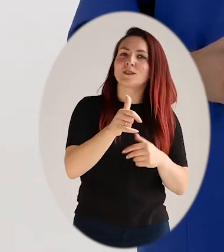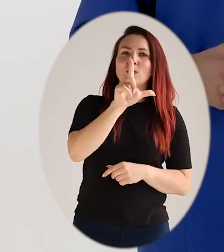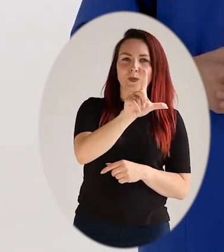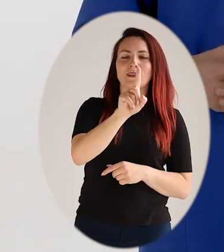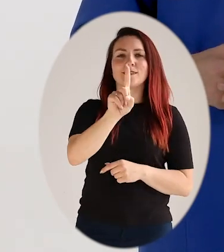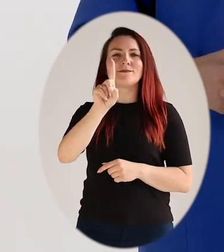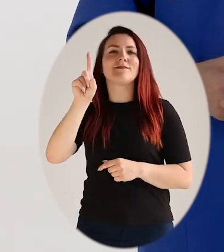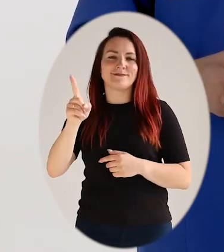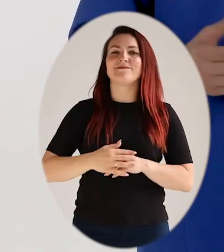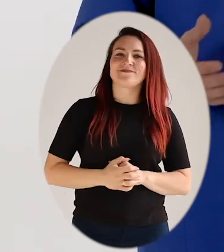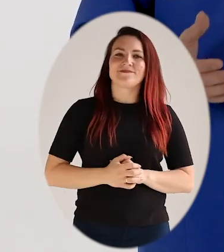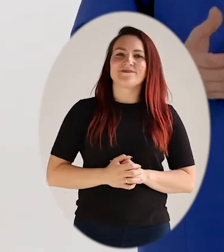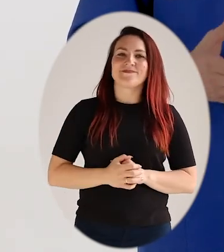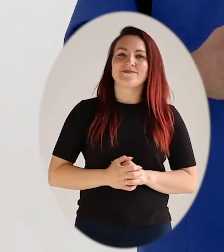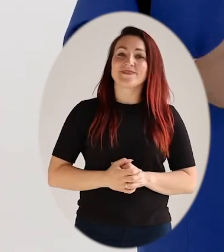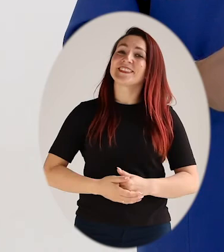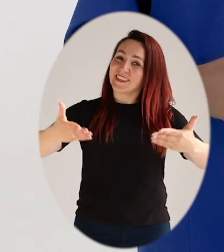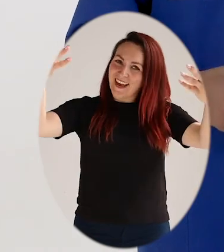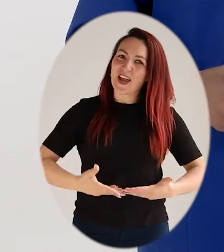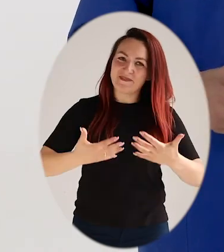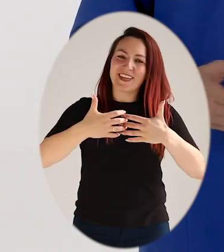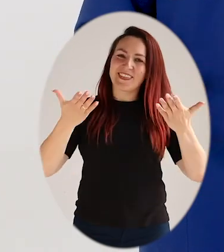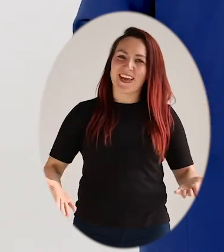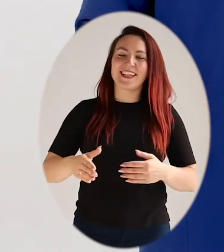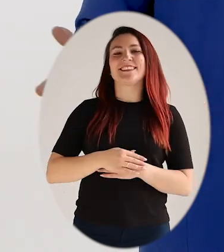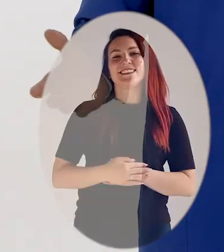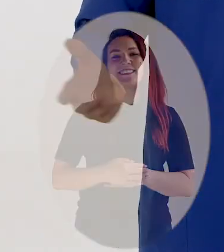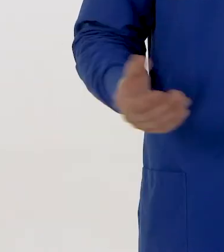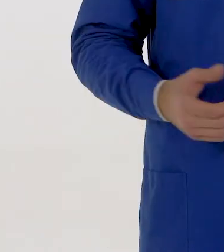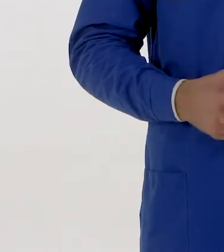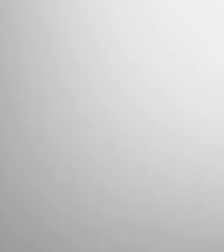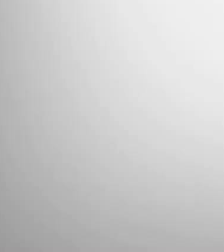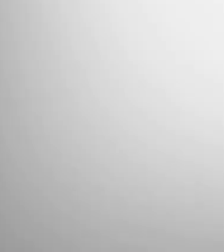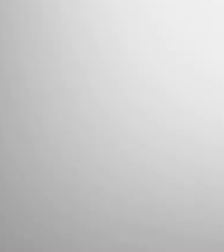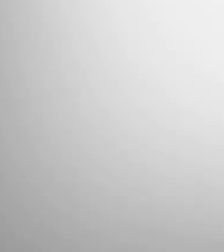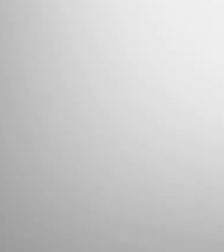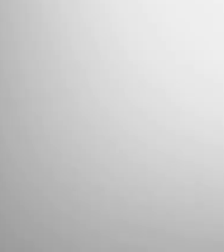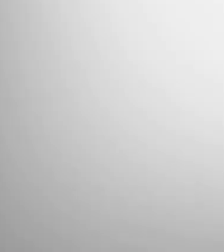safety specialist of the company by Intercom 211. Welcome to our plant.